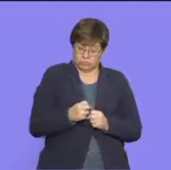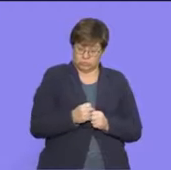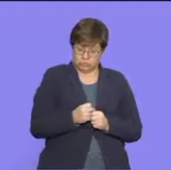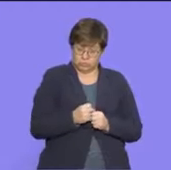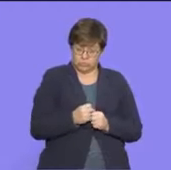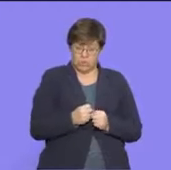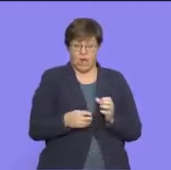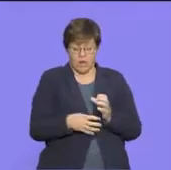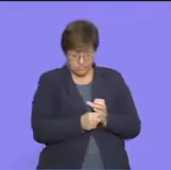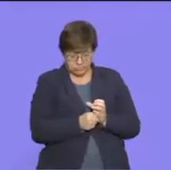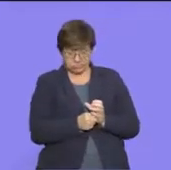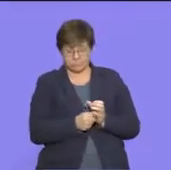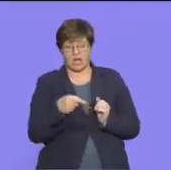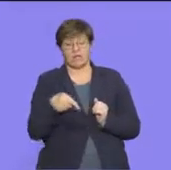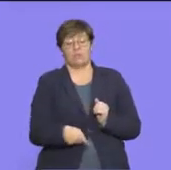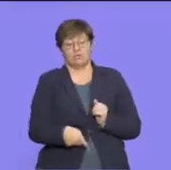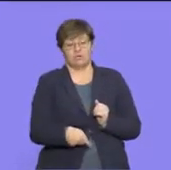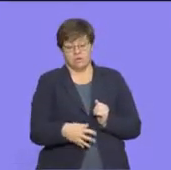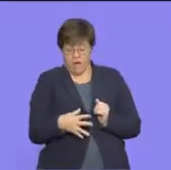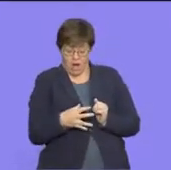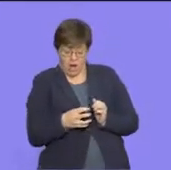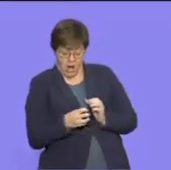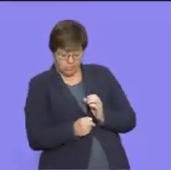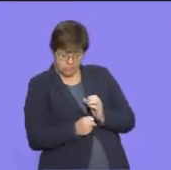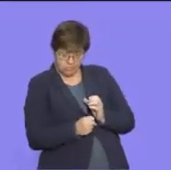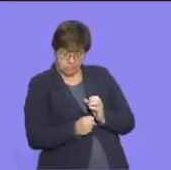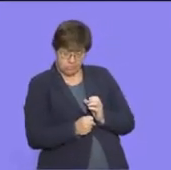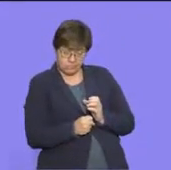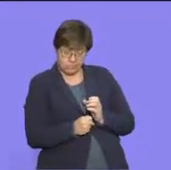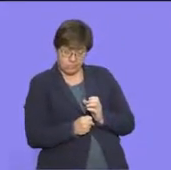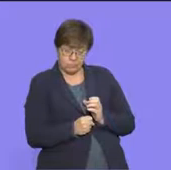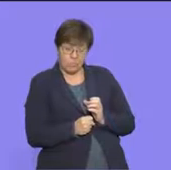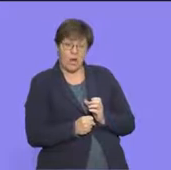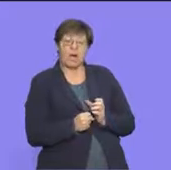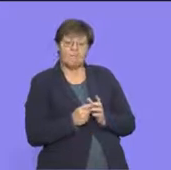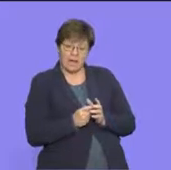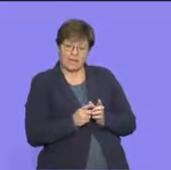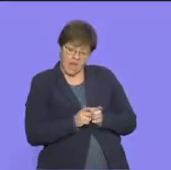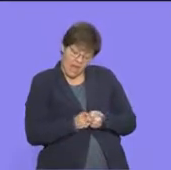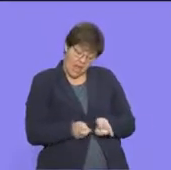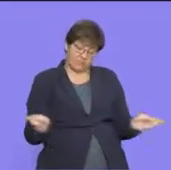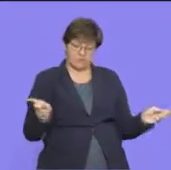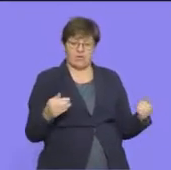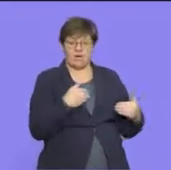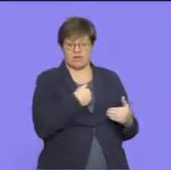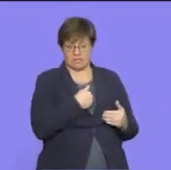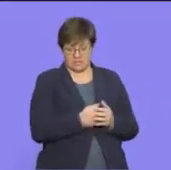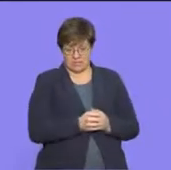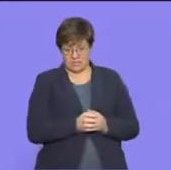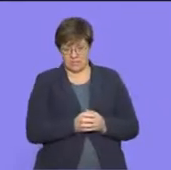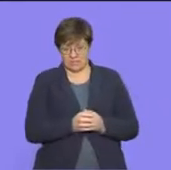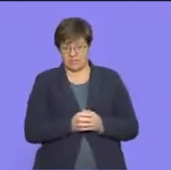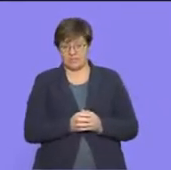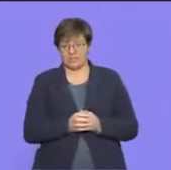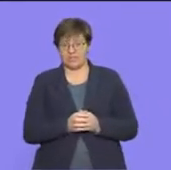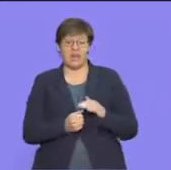squeeze the ventricles. And when I squeeze the ventricles, the blood goes out of the heart. On the